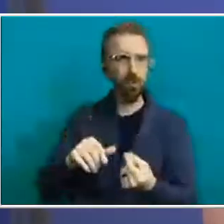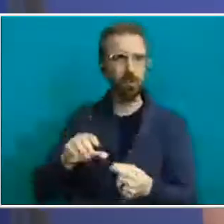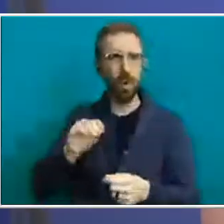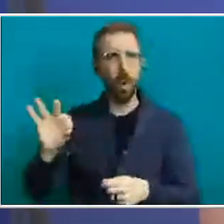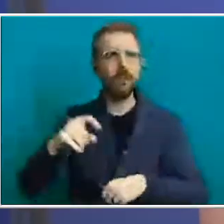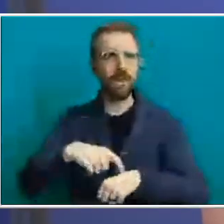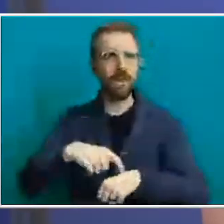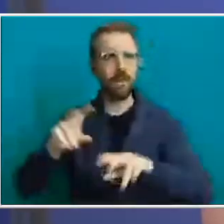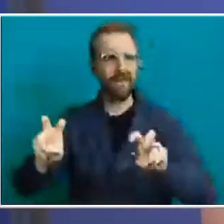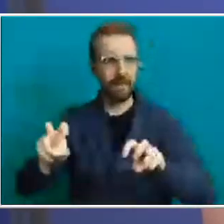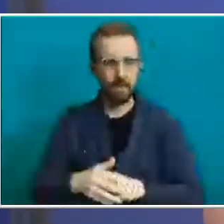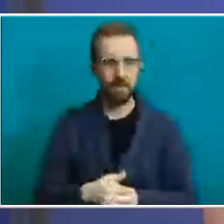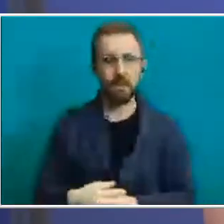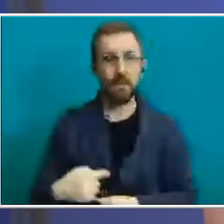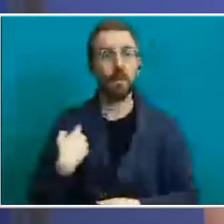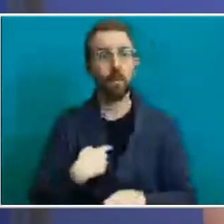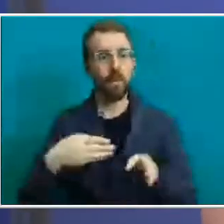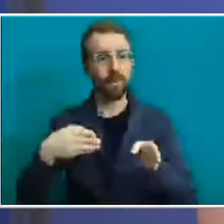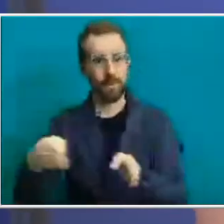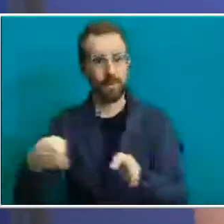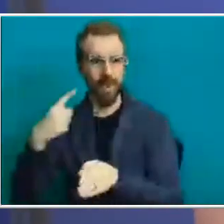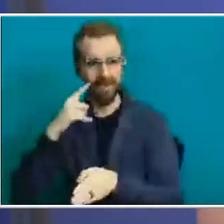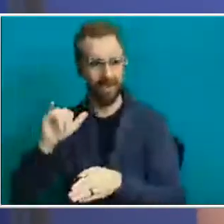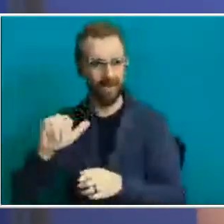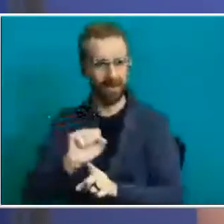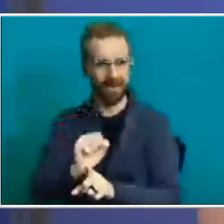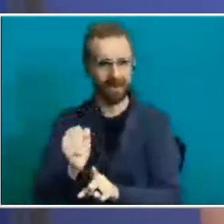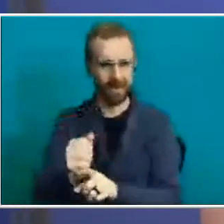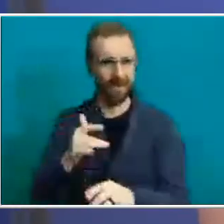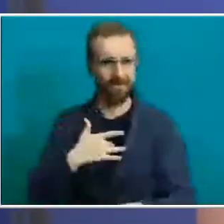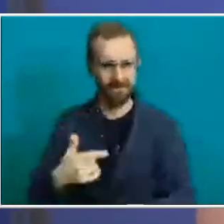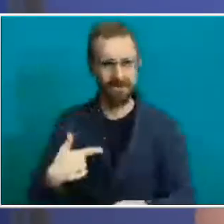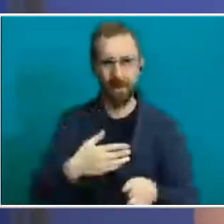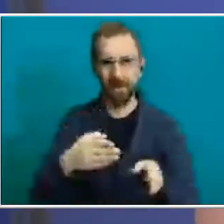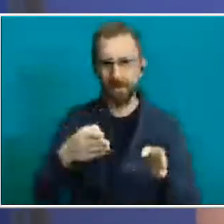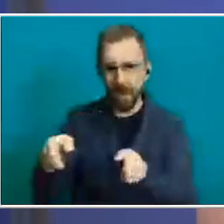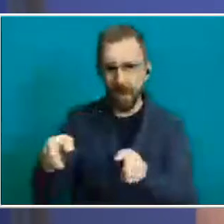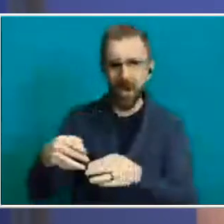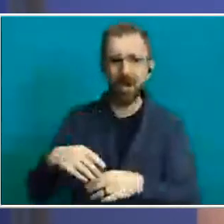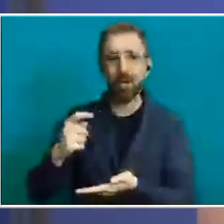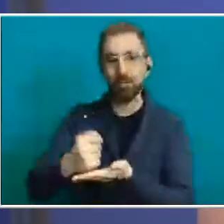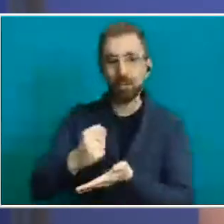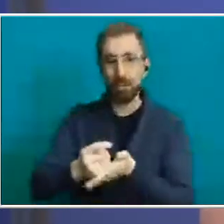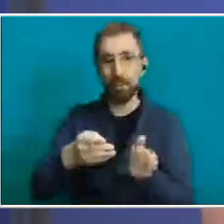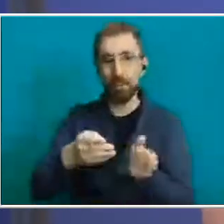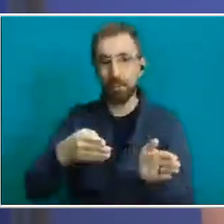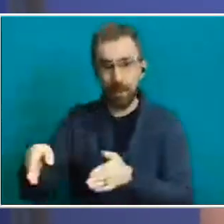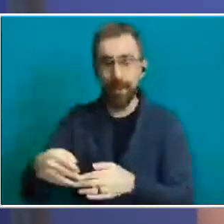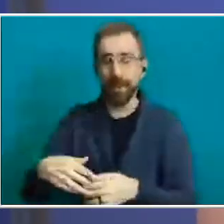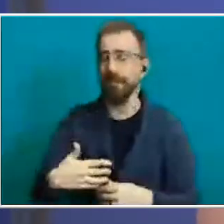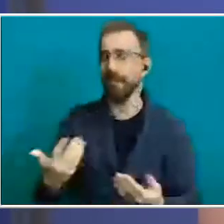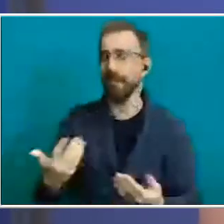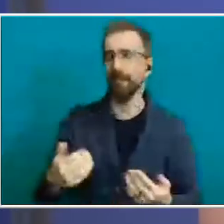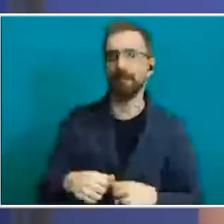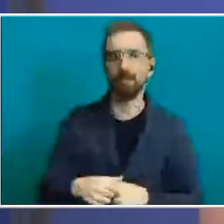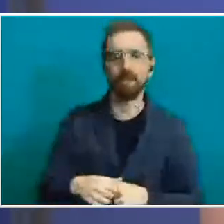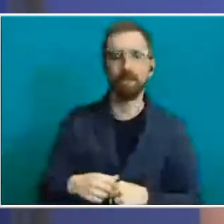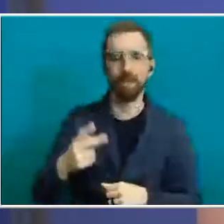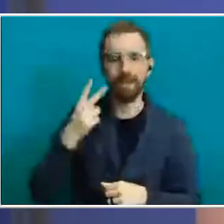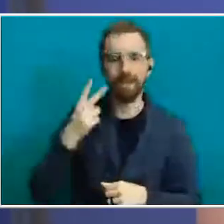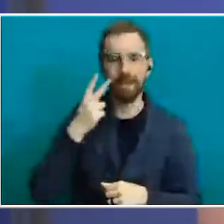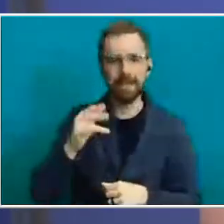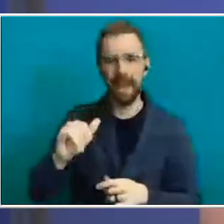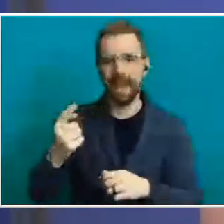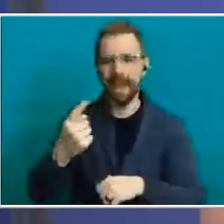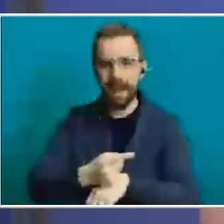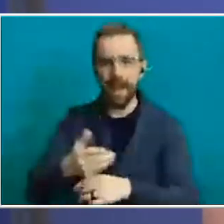are preparing for those situations. So we're preparing our treatment plans, our who we're seeing that day, talking with coaches, talking